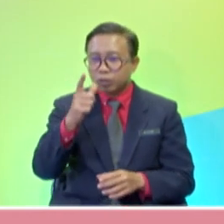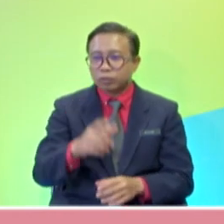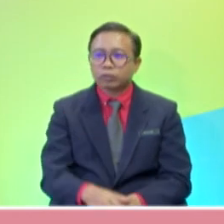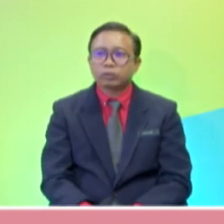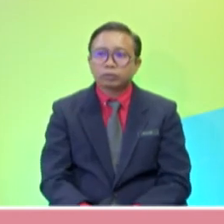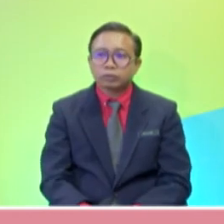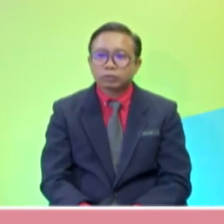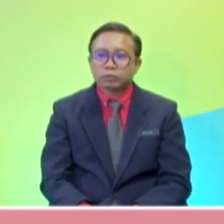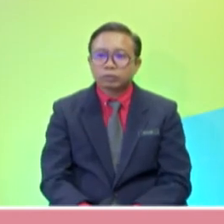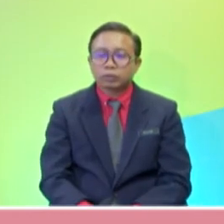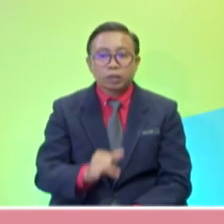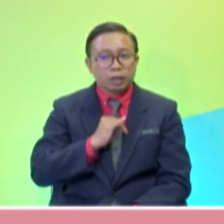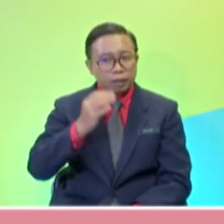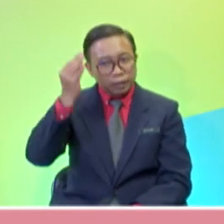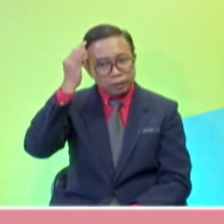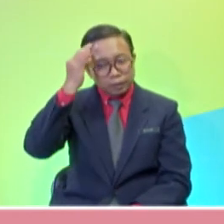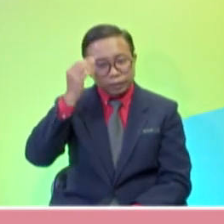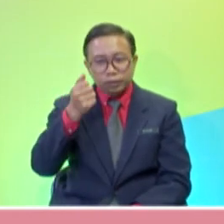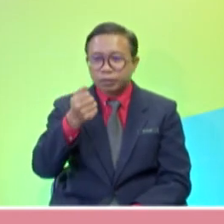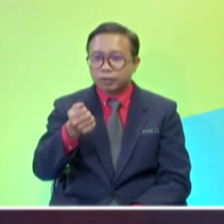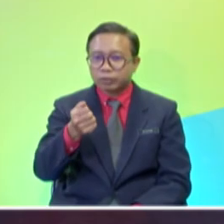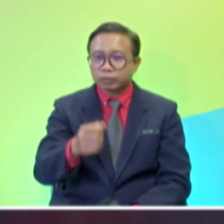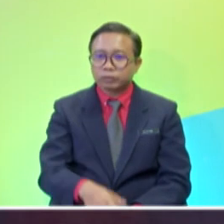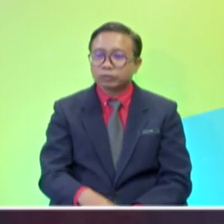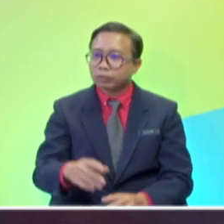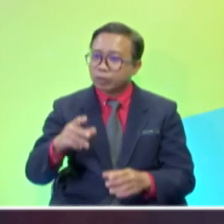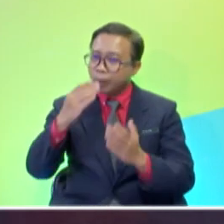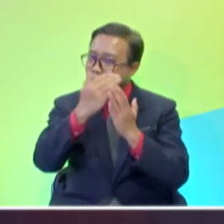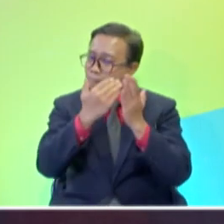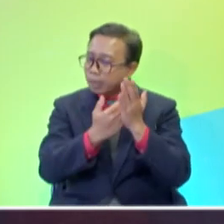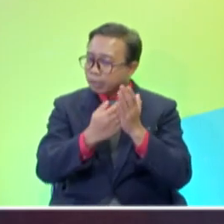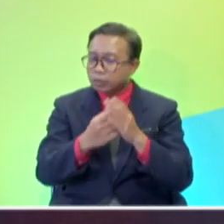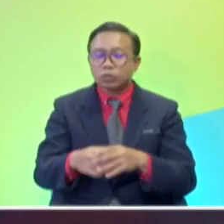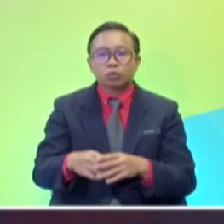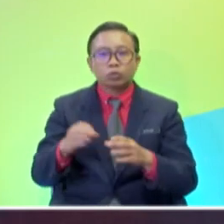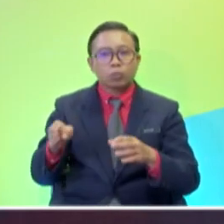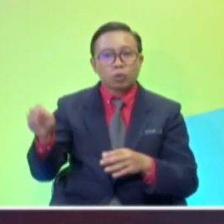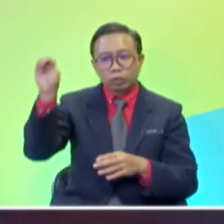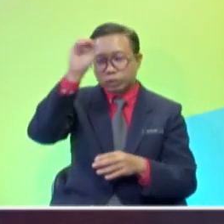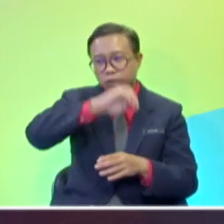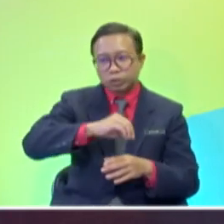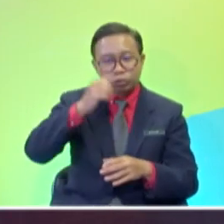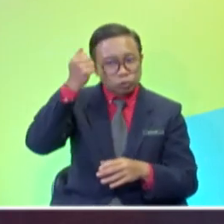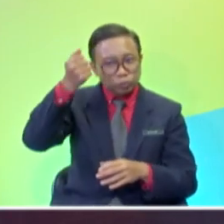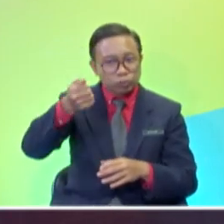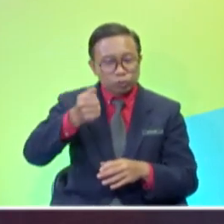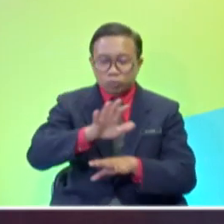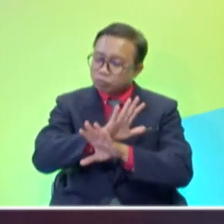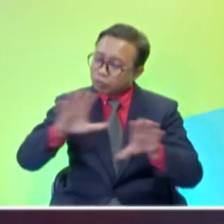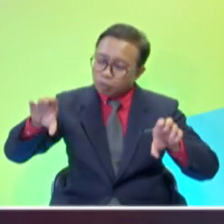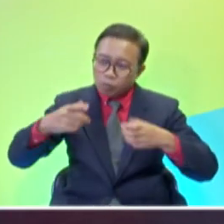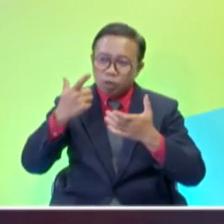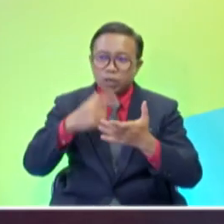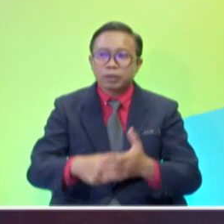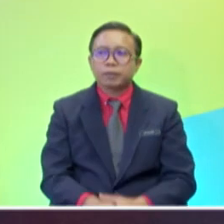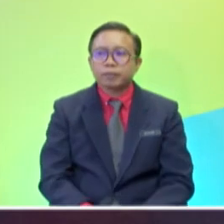Shafiqah? I think because you were planning to go to Sugarloaf Mountain tomorrow. So you haven't done it yet. Yes, I haven't